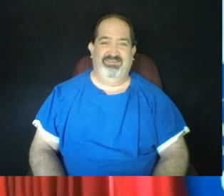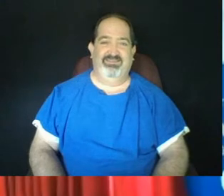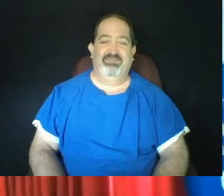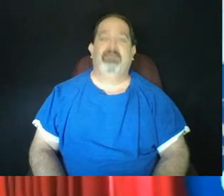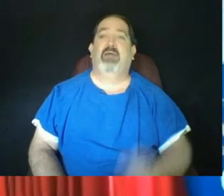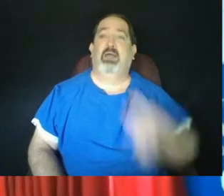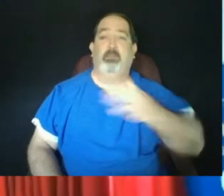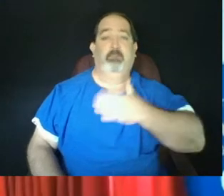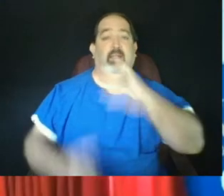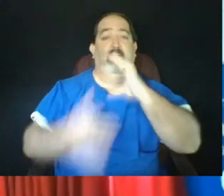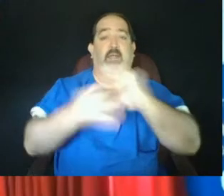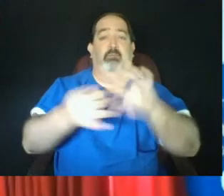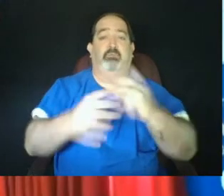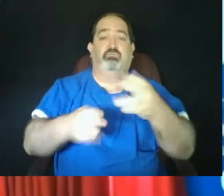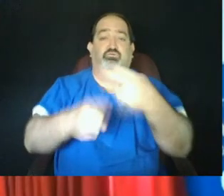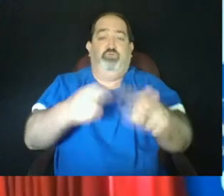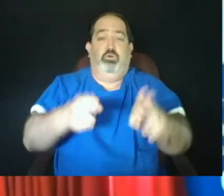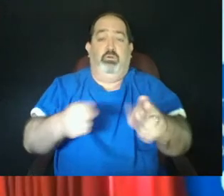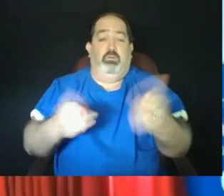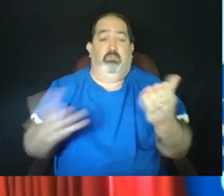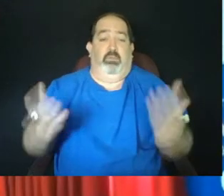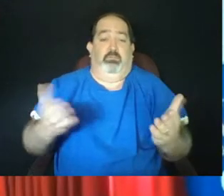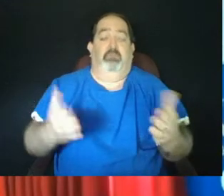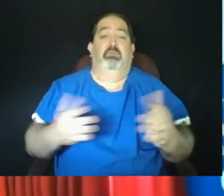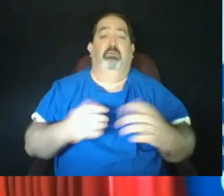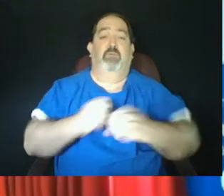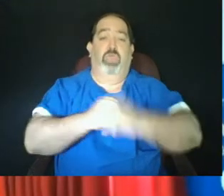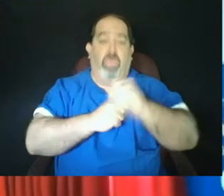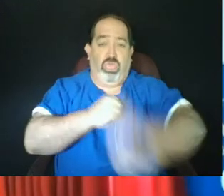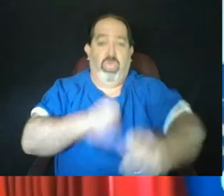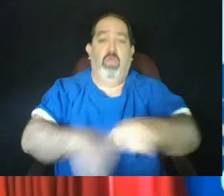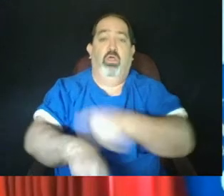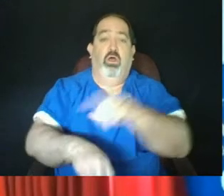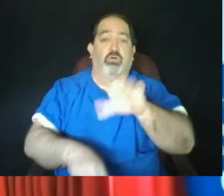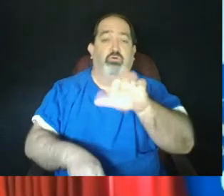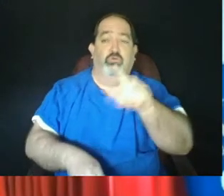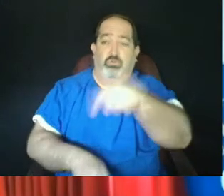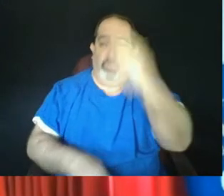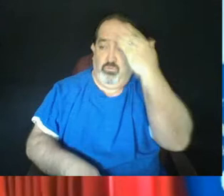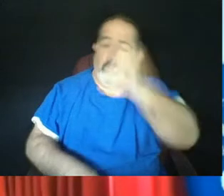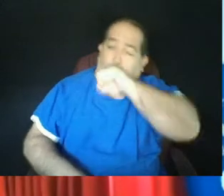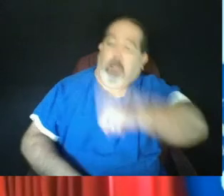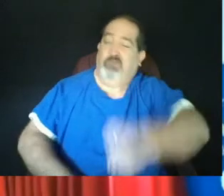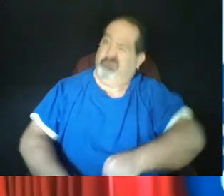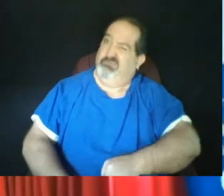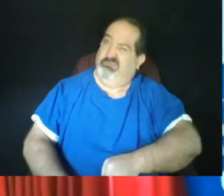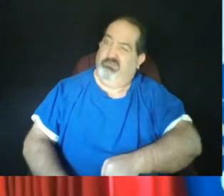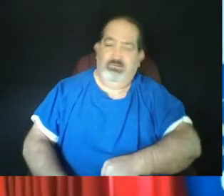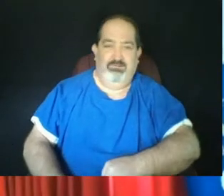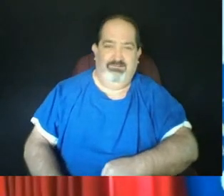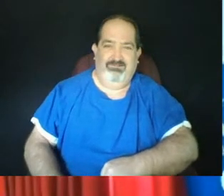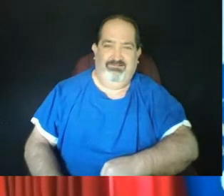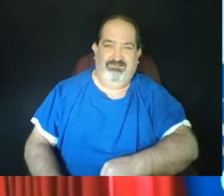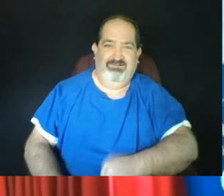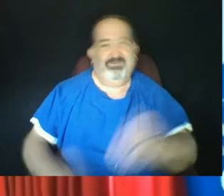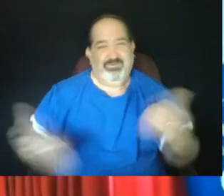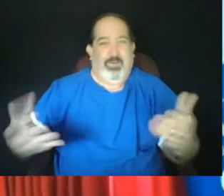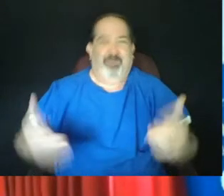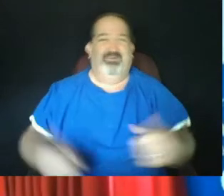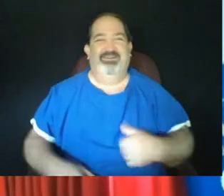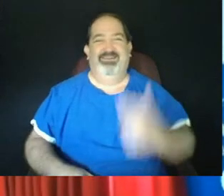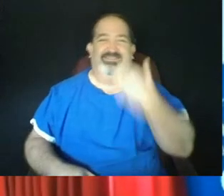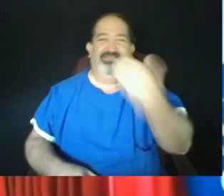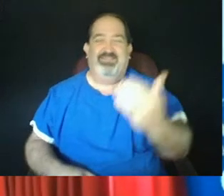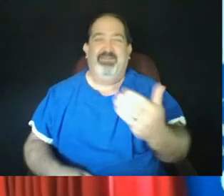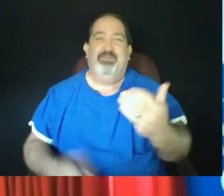I'm going to keep my comments short. This is probably going to be a long court today, and you know how much I love those. So, thank you. We're good.